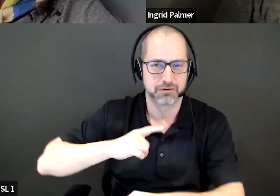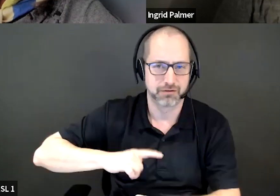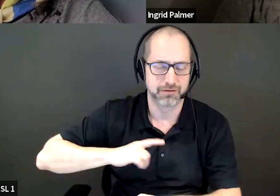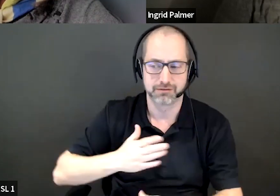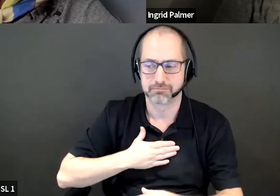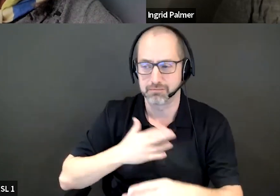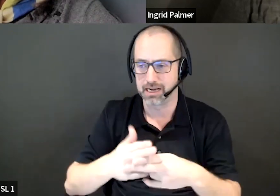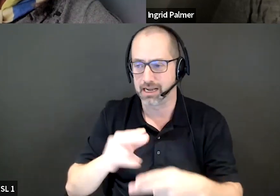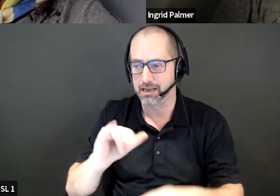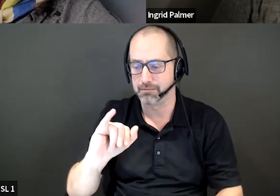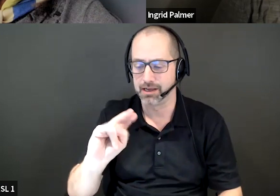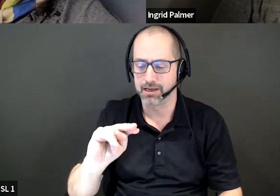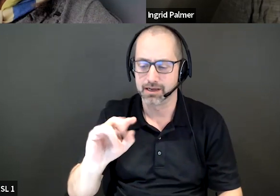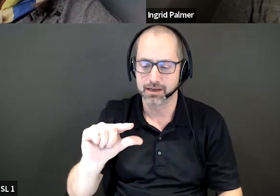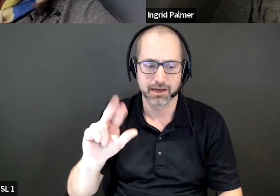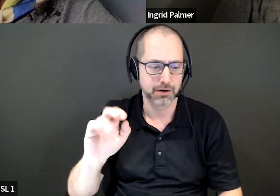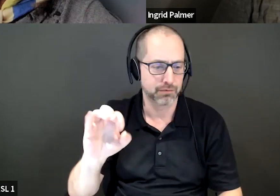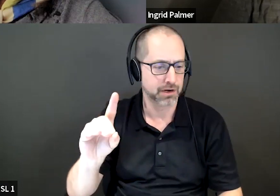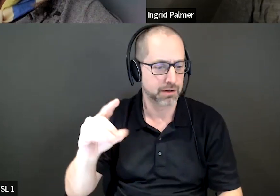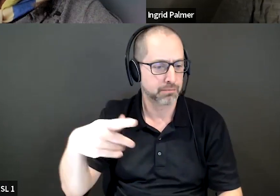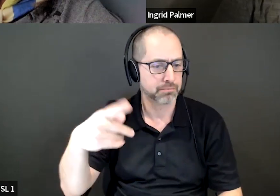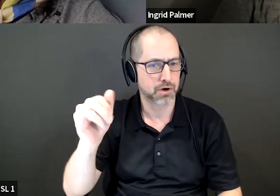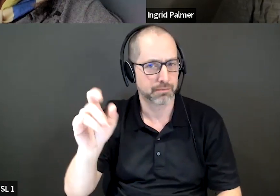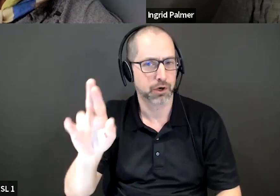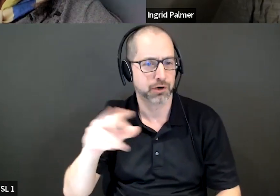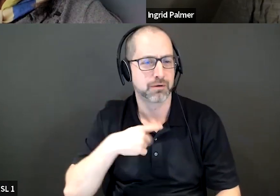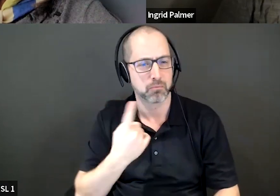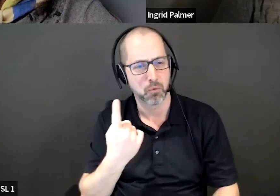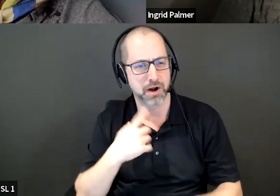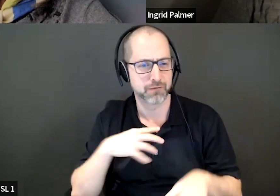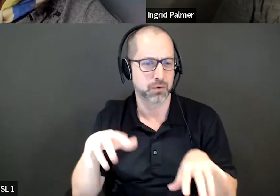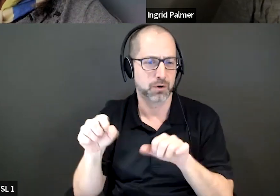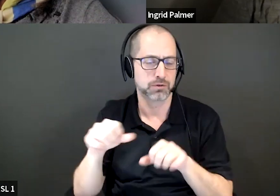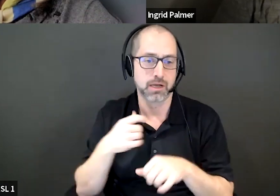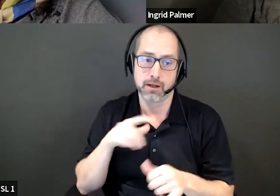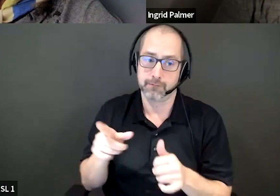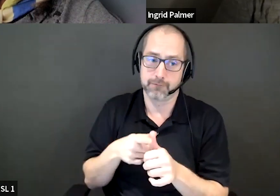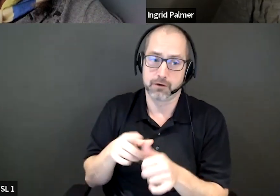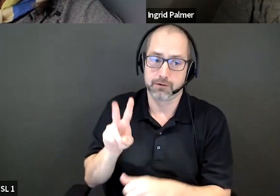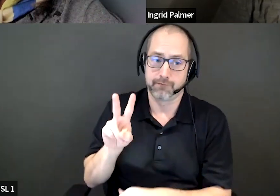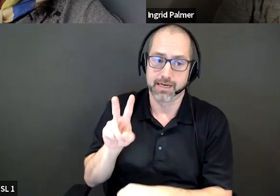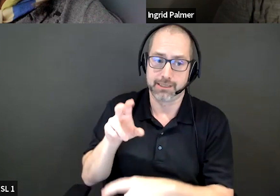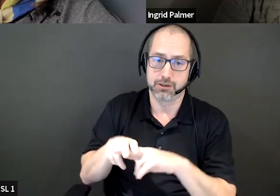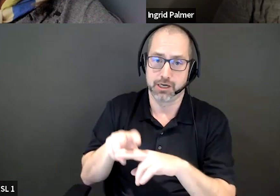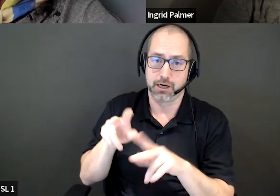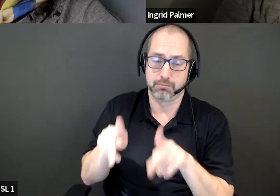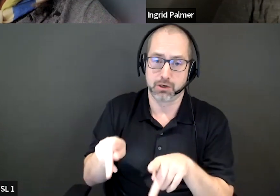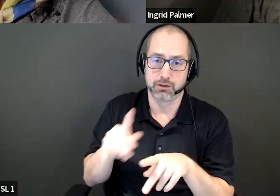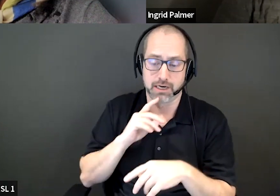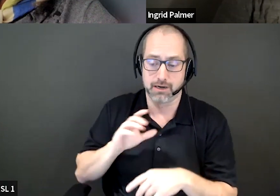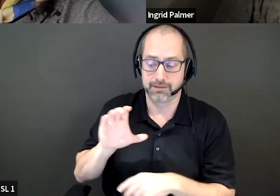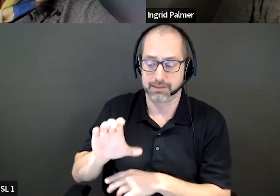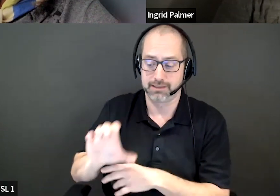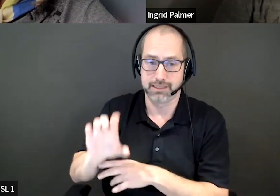is Ingrid Palmer. I am one of your hosts, and I am the first vice chair of the Council of Canadians with Disabilities,